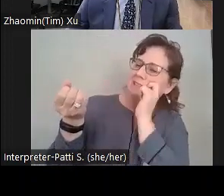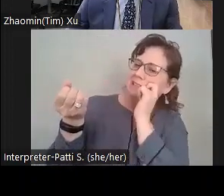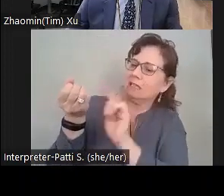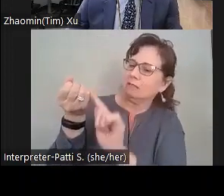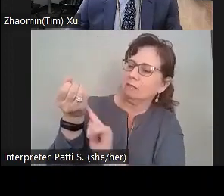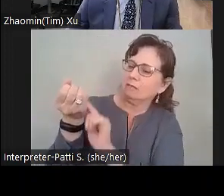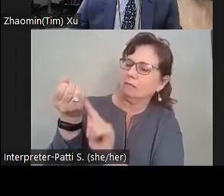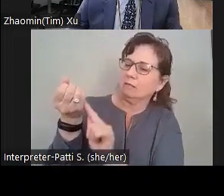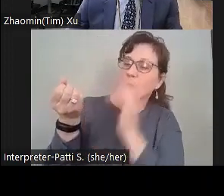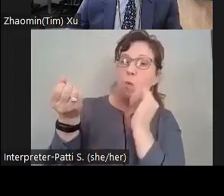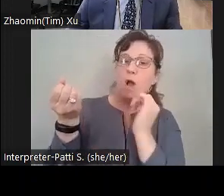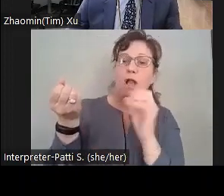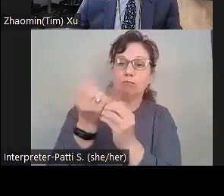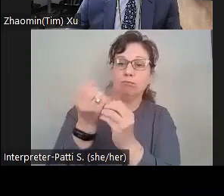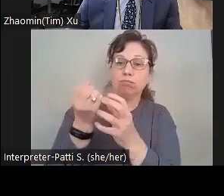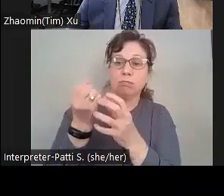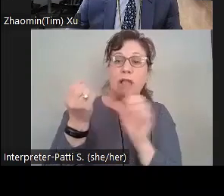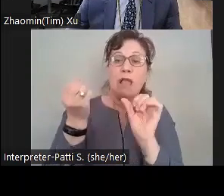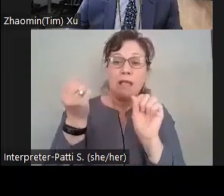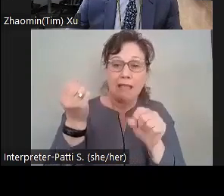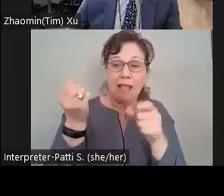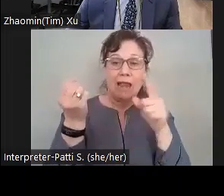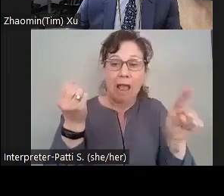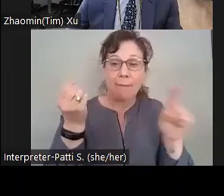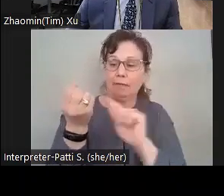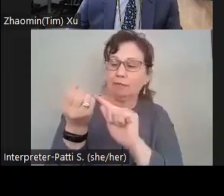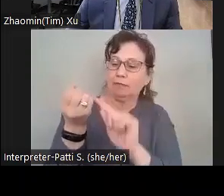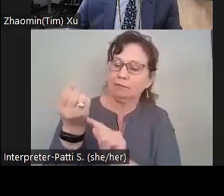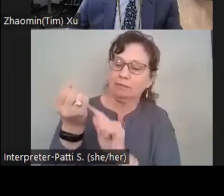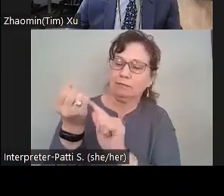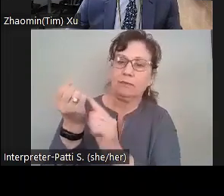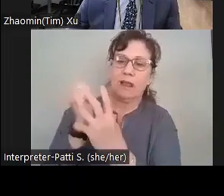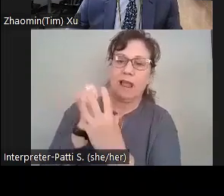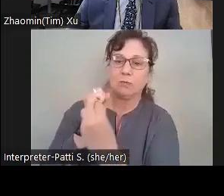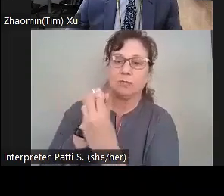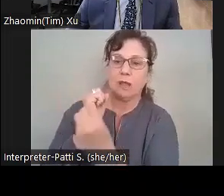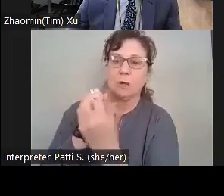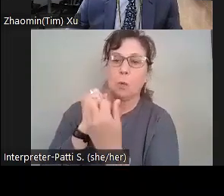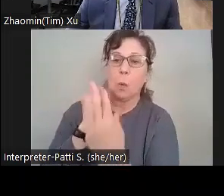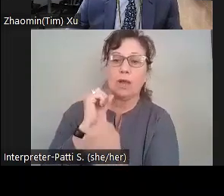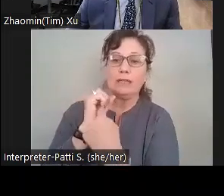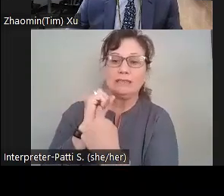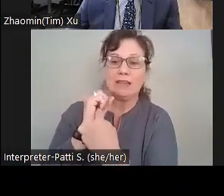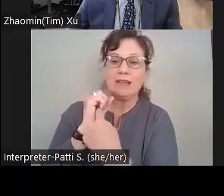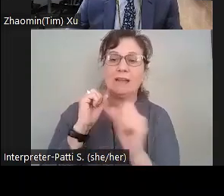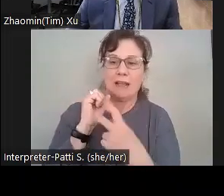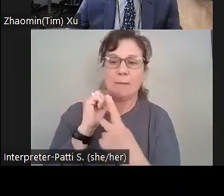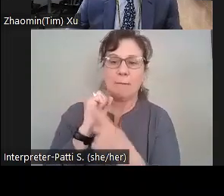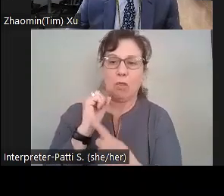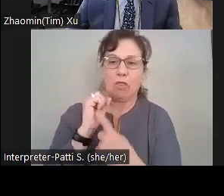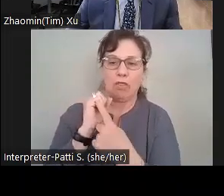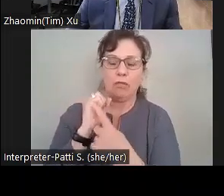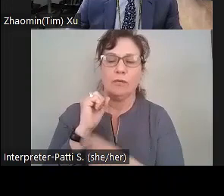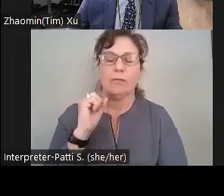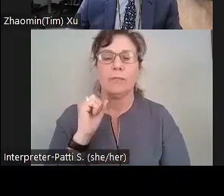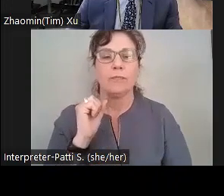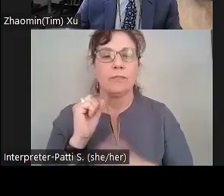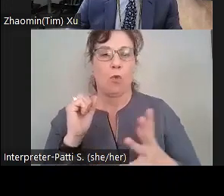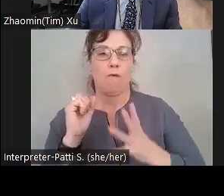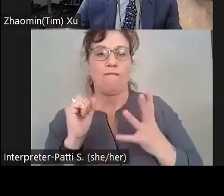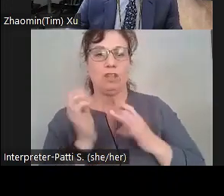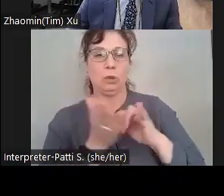happen on the perianal skin as opposed to within the anal canal. The official New York